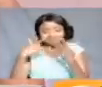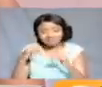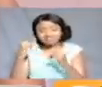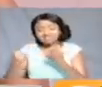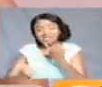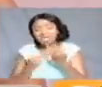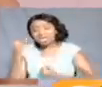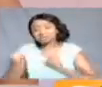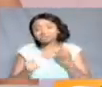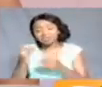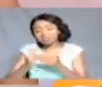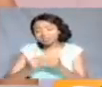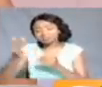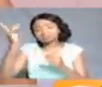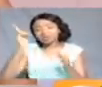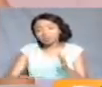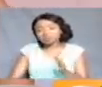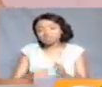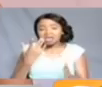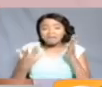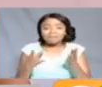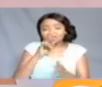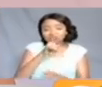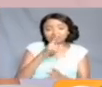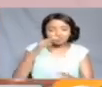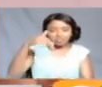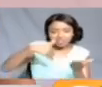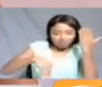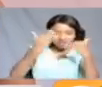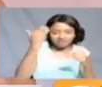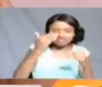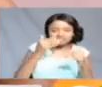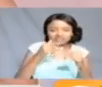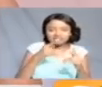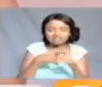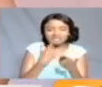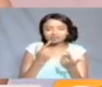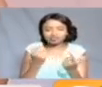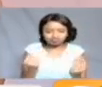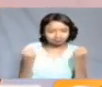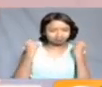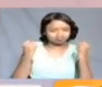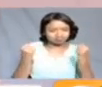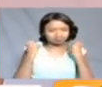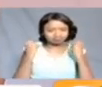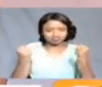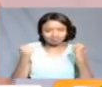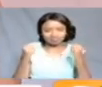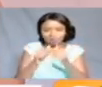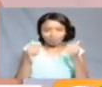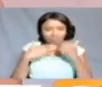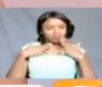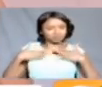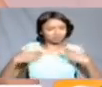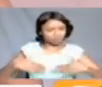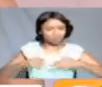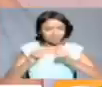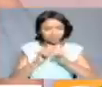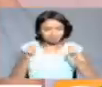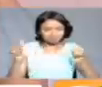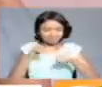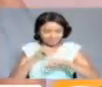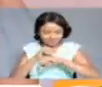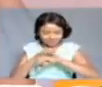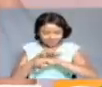about? If you're at university and you start on a fitness journey, for example, so what you're interested in is fitness, and you influence